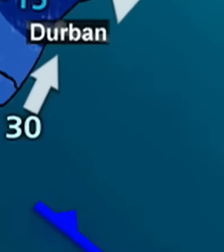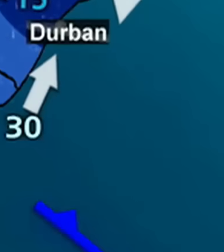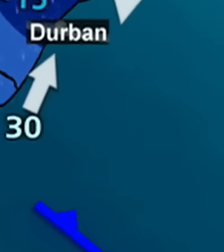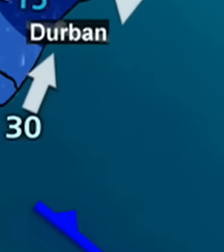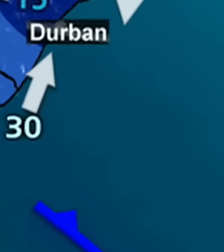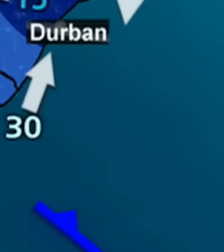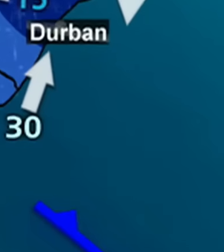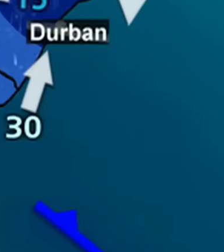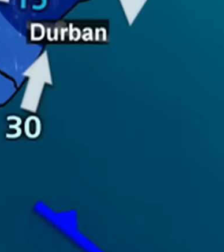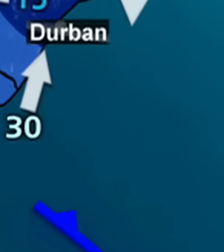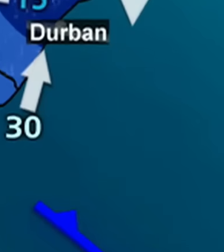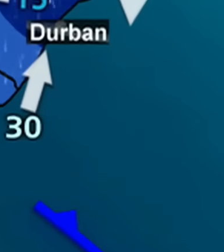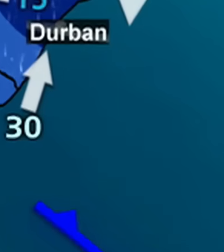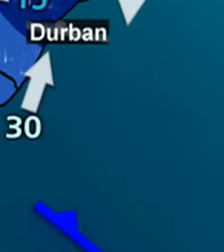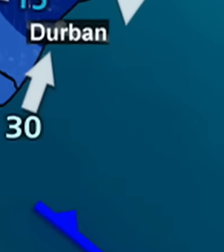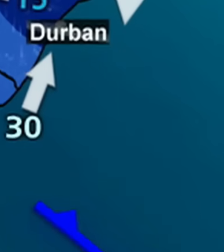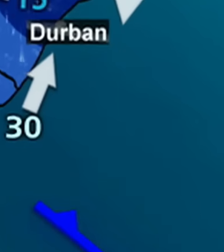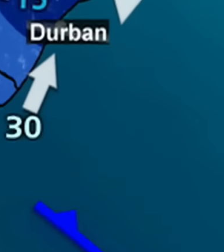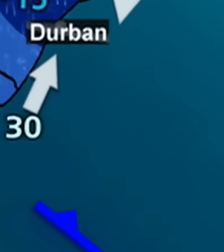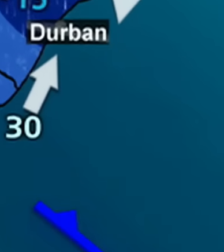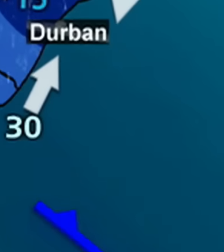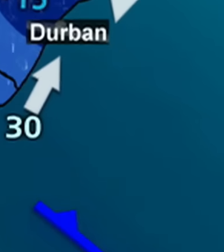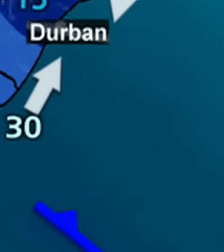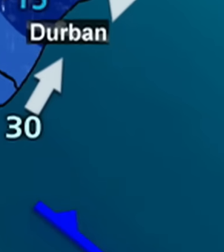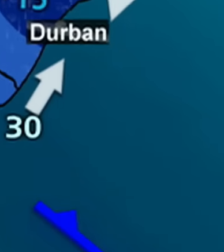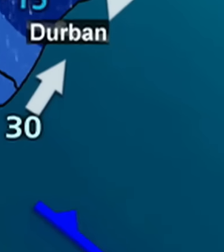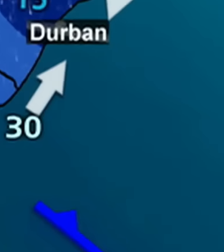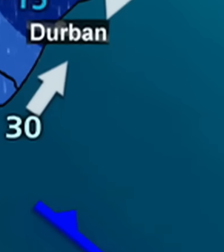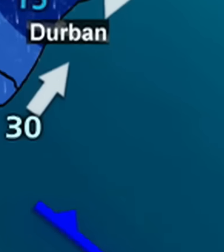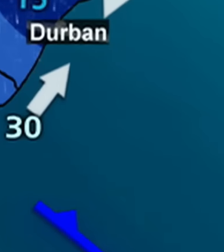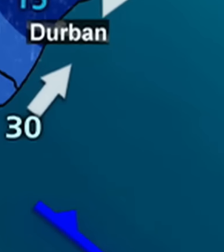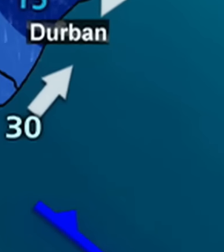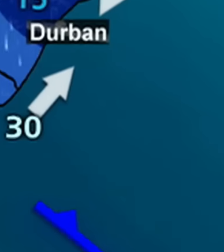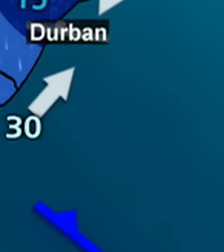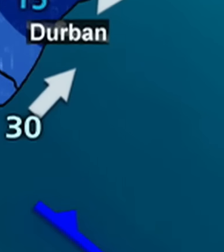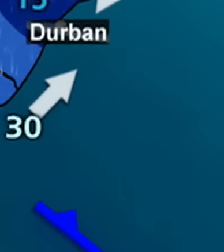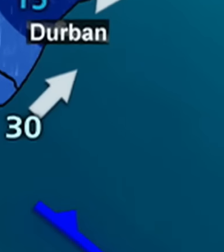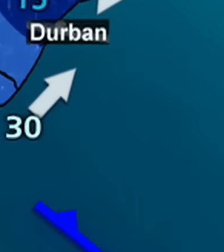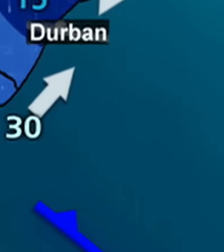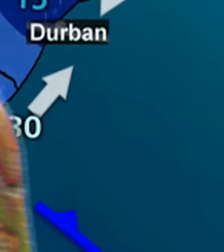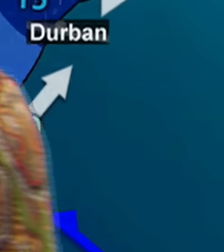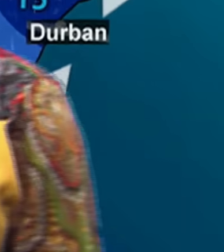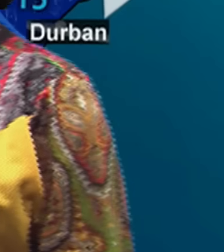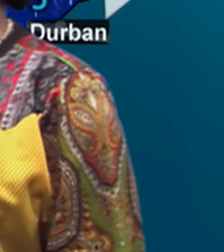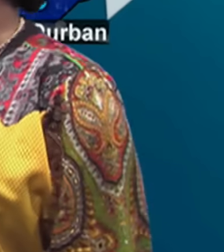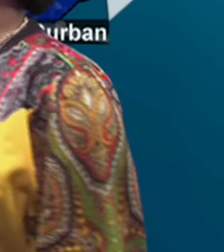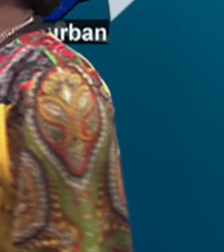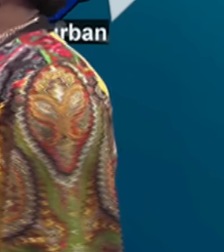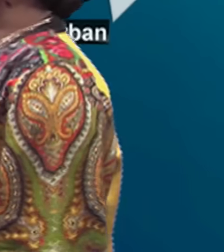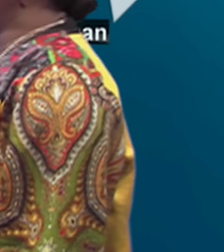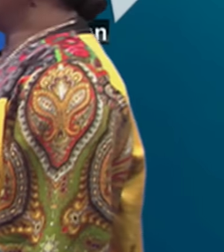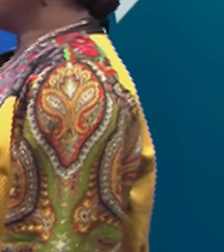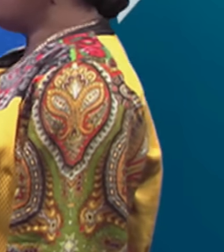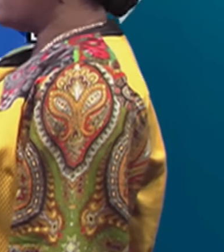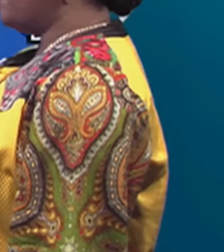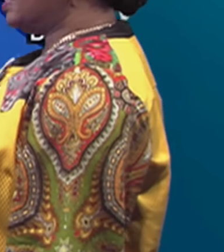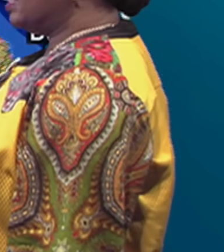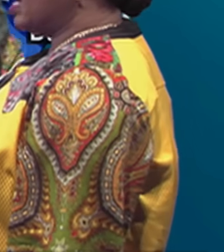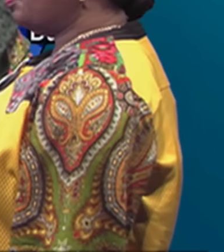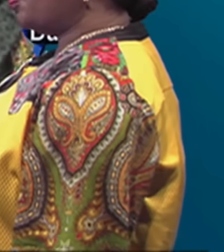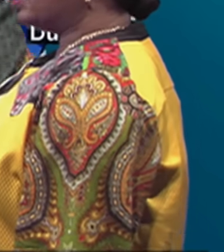Mogedi wa SABC 2 ke tšena sebaka se ke go dumediše bošegong bo a ke re lebelleng tša maemo a bosogo tšona gore di re tshwaretšeng re lebelela jalo godimo